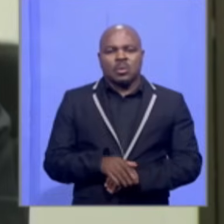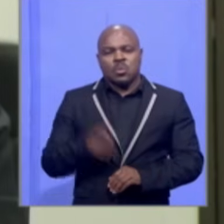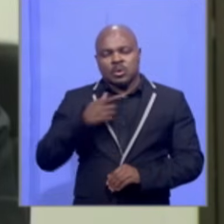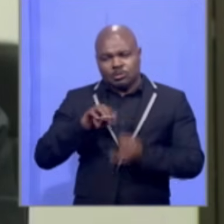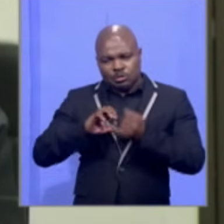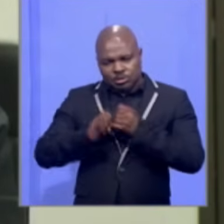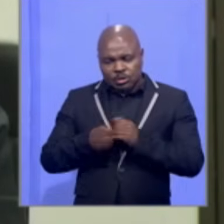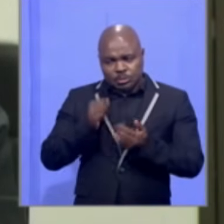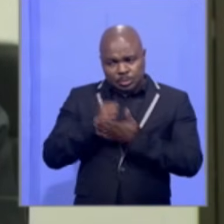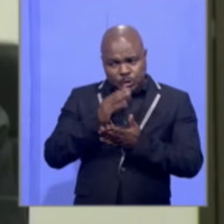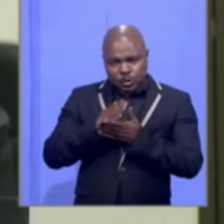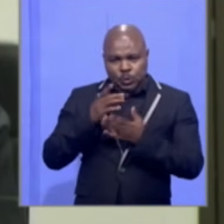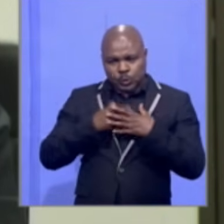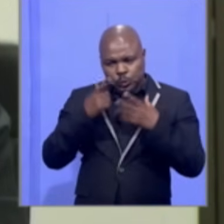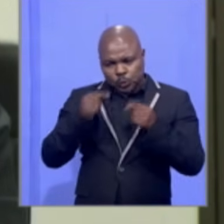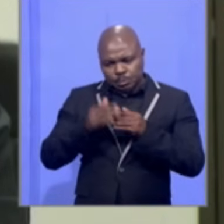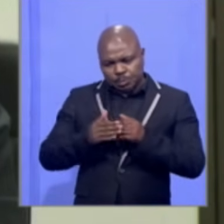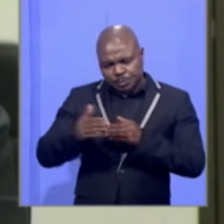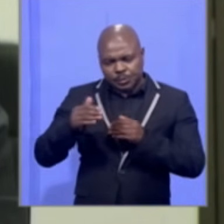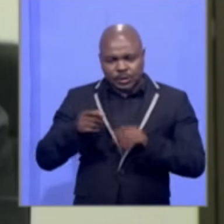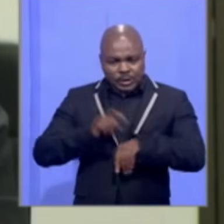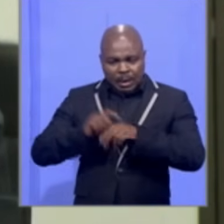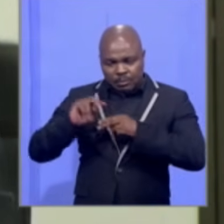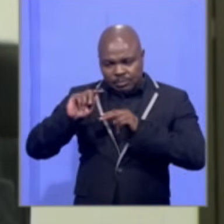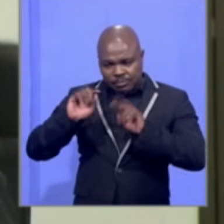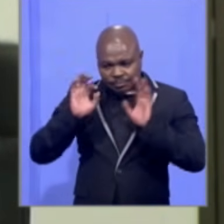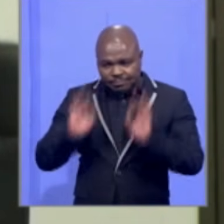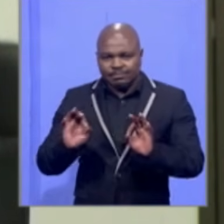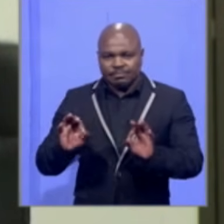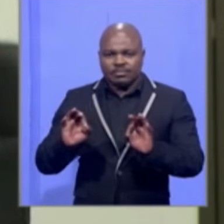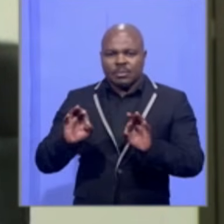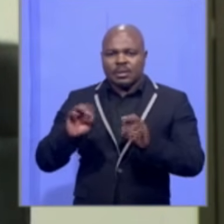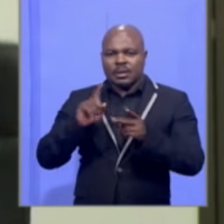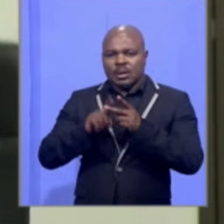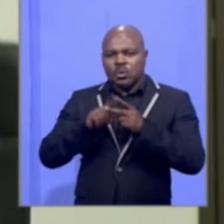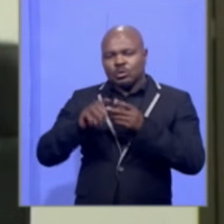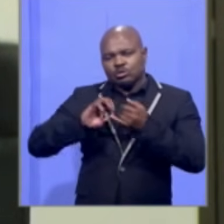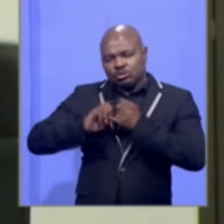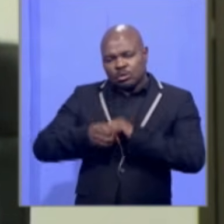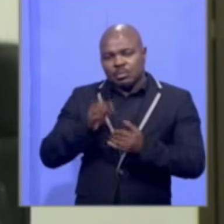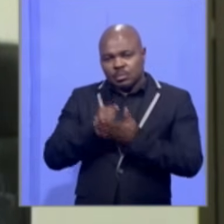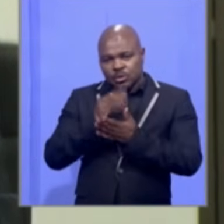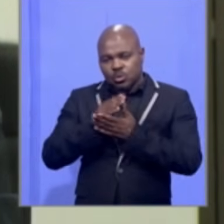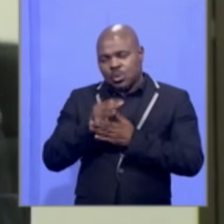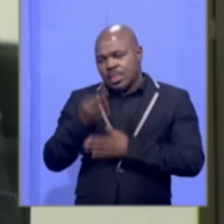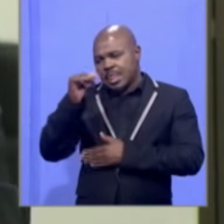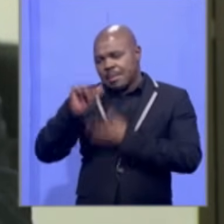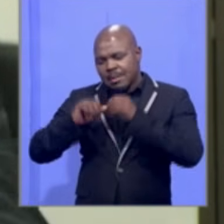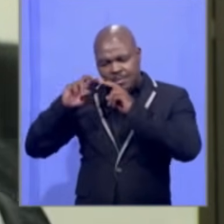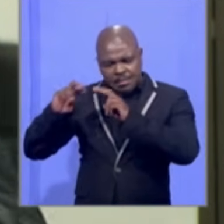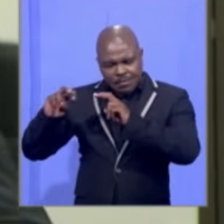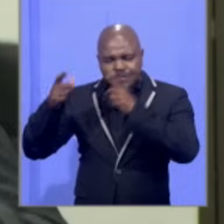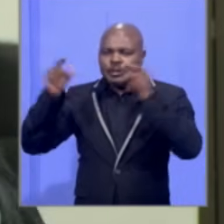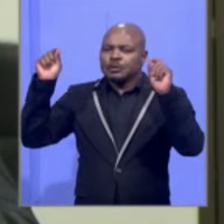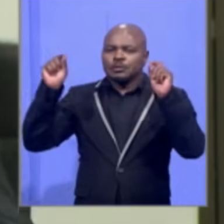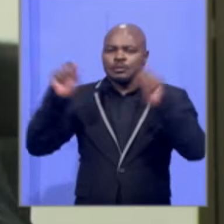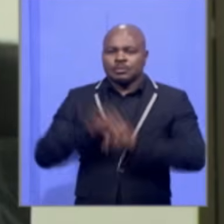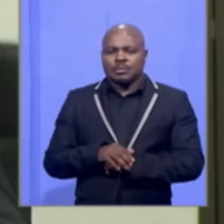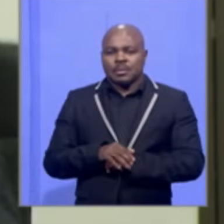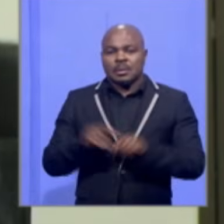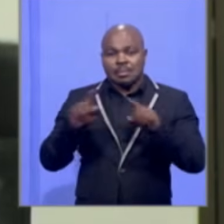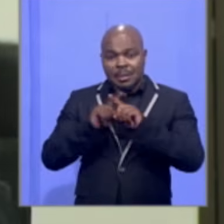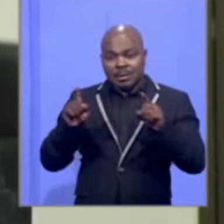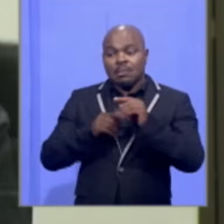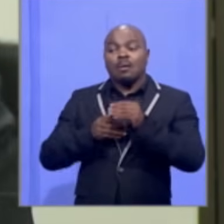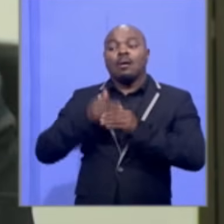it's done timely. We normally strive to ensure that they are done within 3 months, but thereafter there is